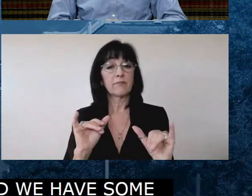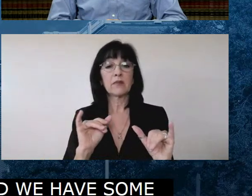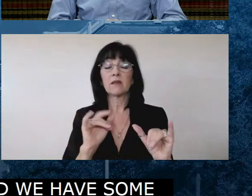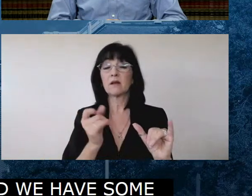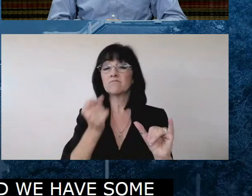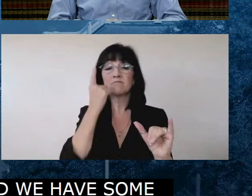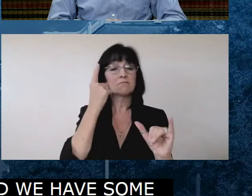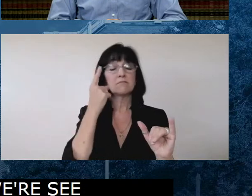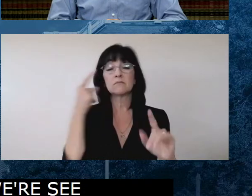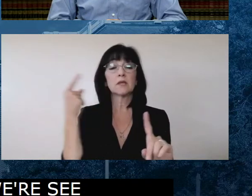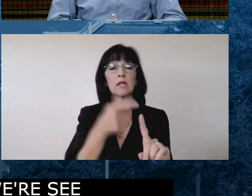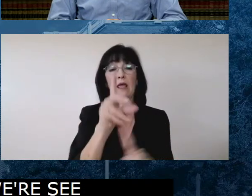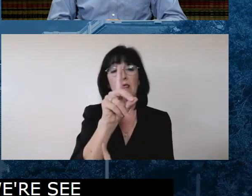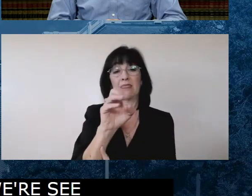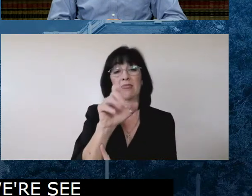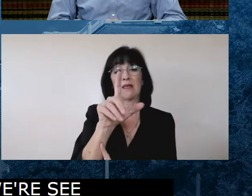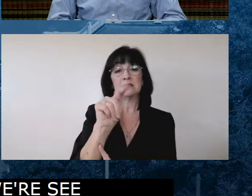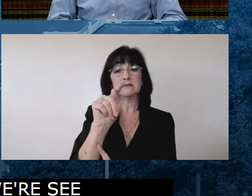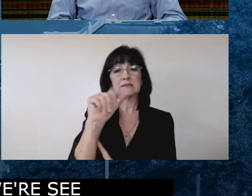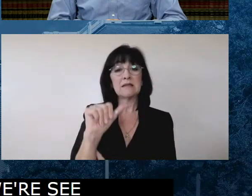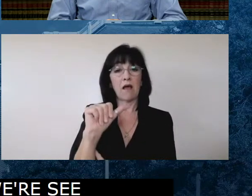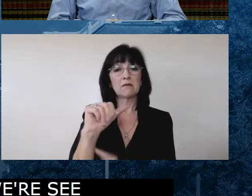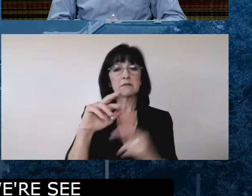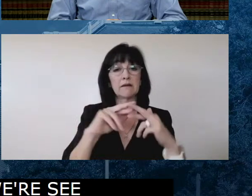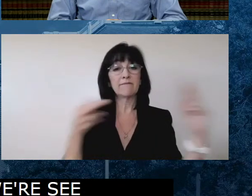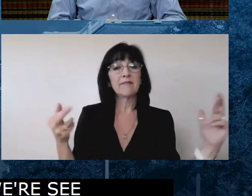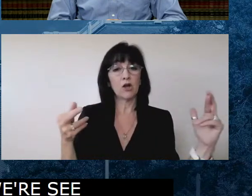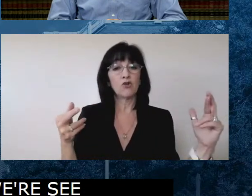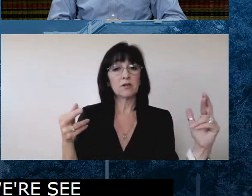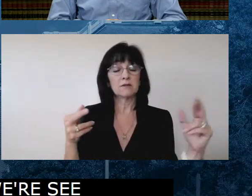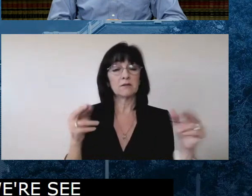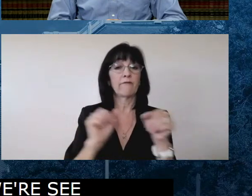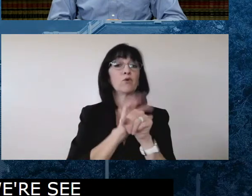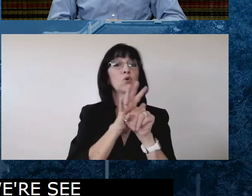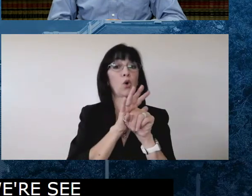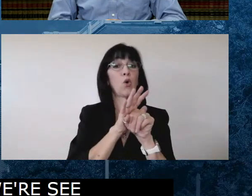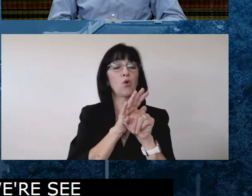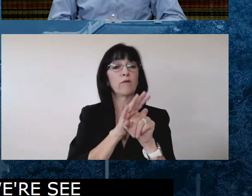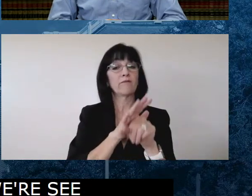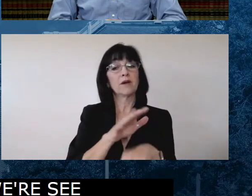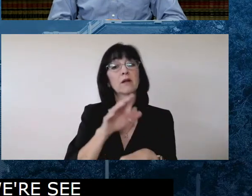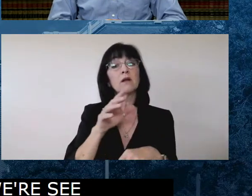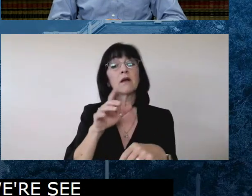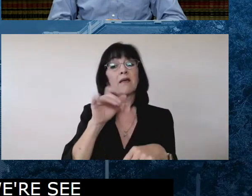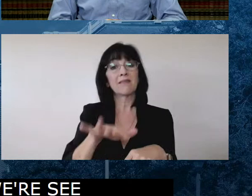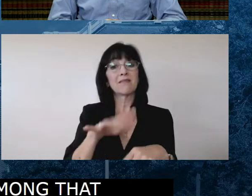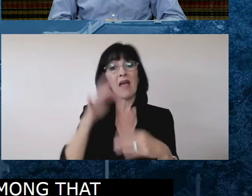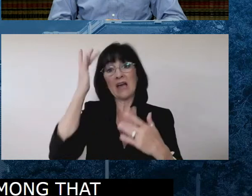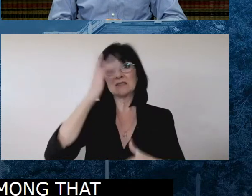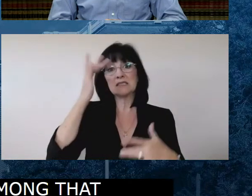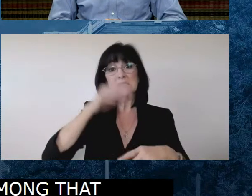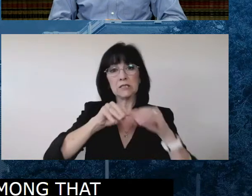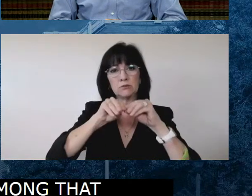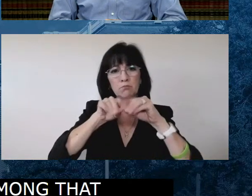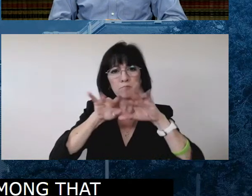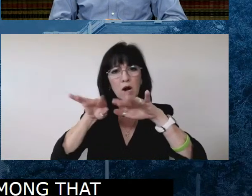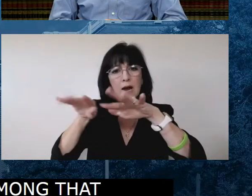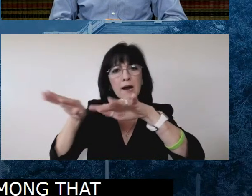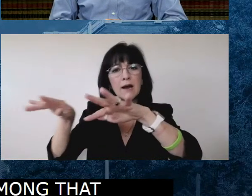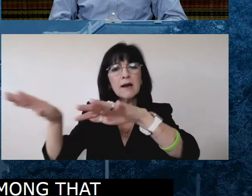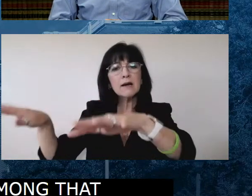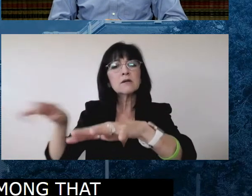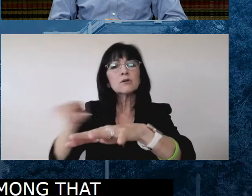spreading among that population of Delawareans who are unvaccinated. And so those folks